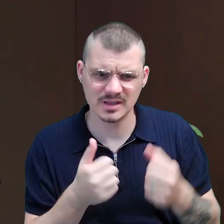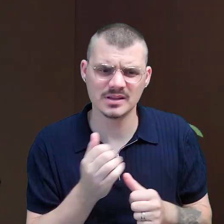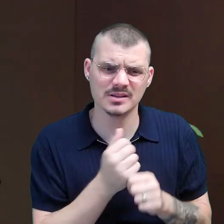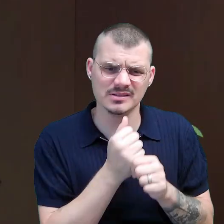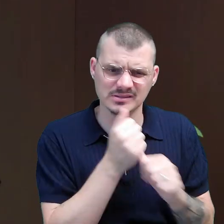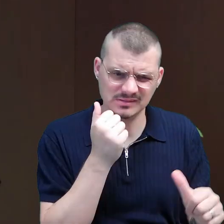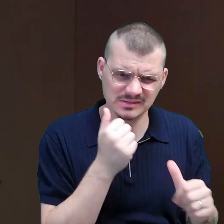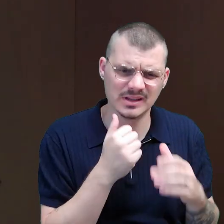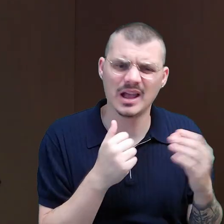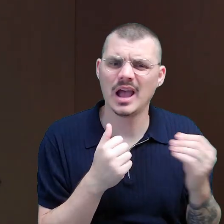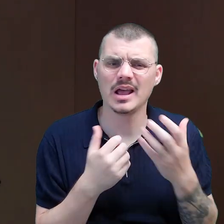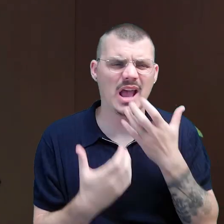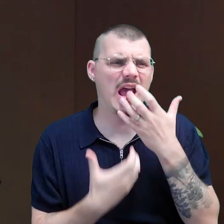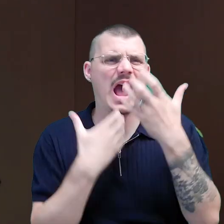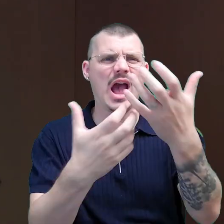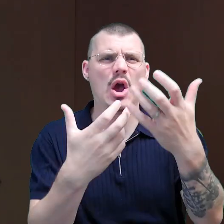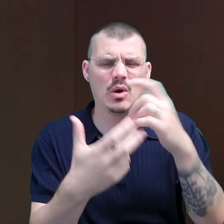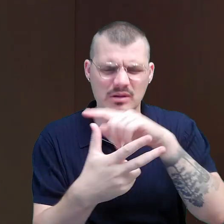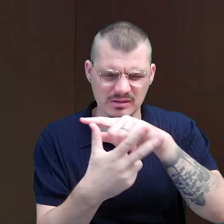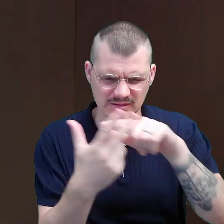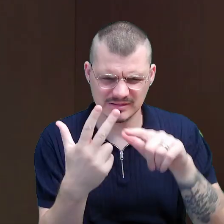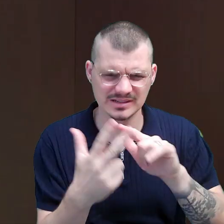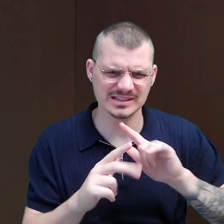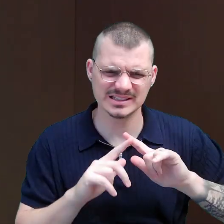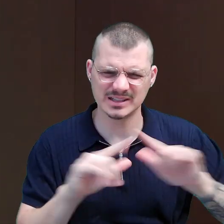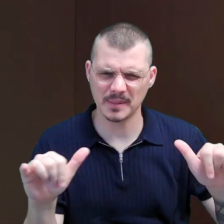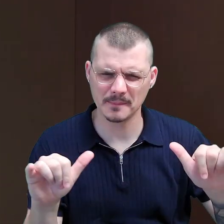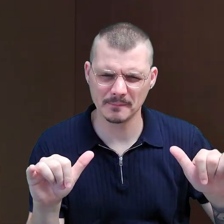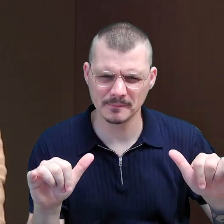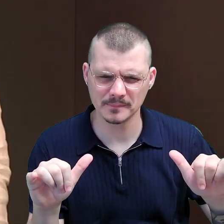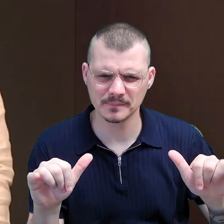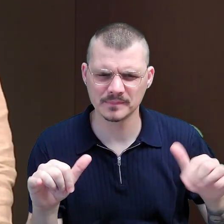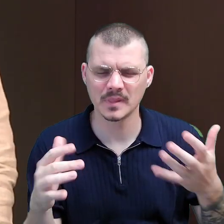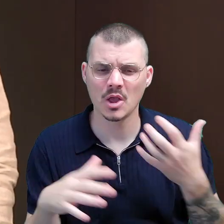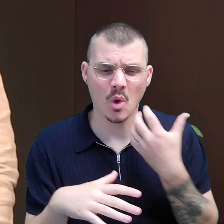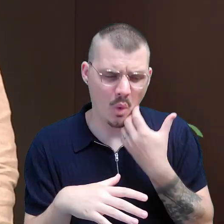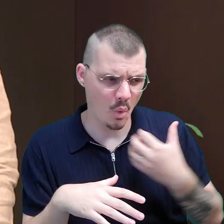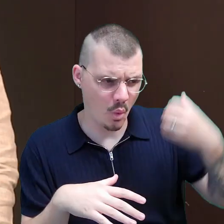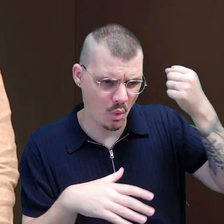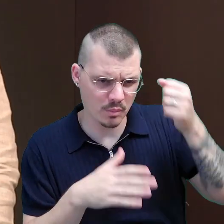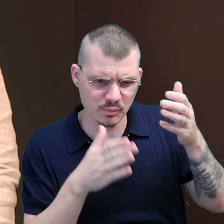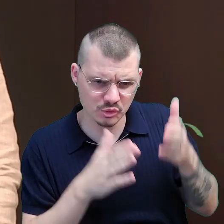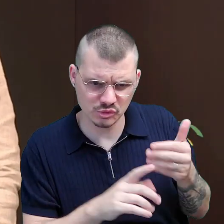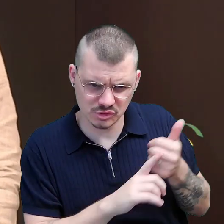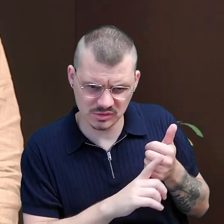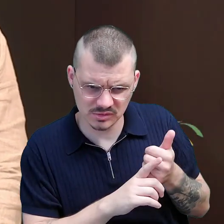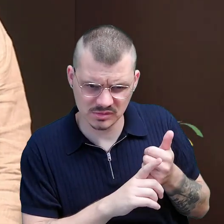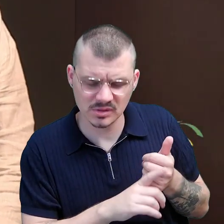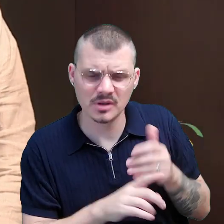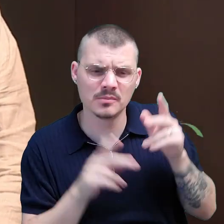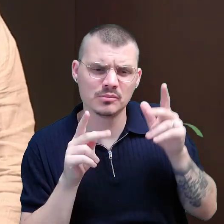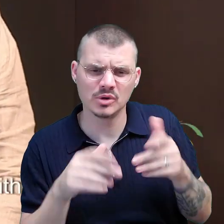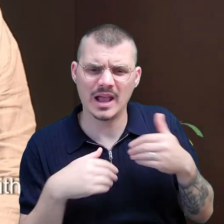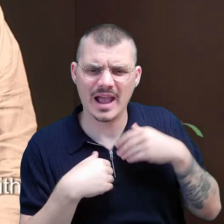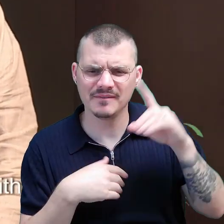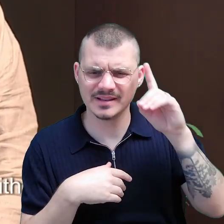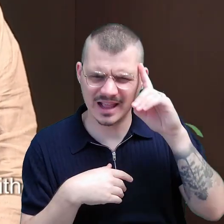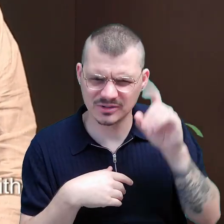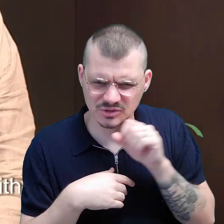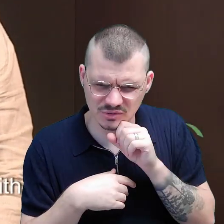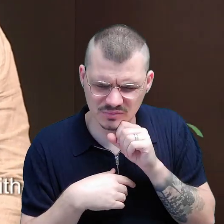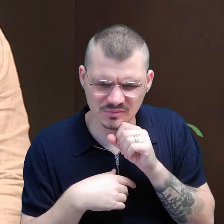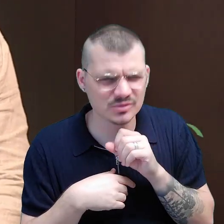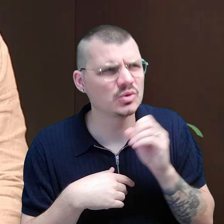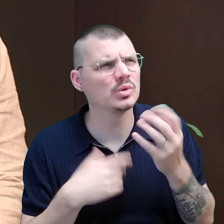defecate, and howl at the same time. Elderly person with Down syndrome. Well, what do we know